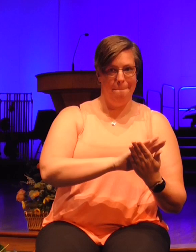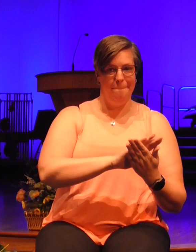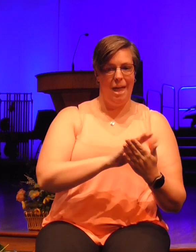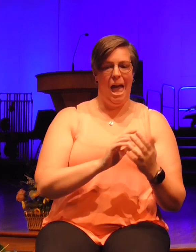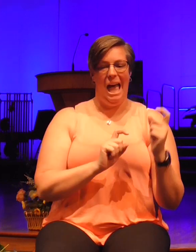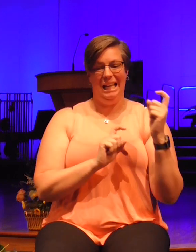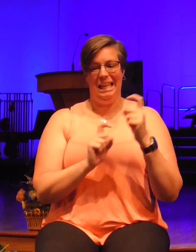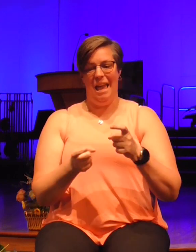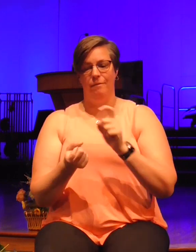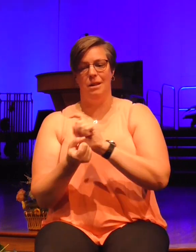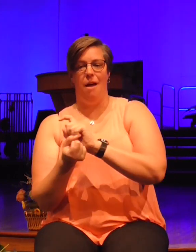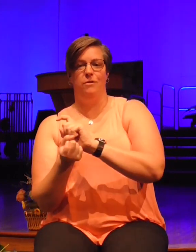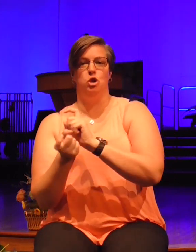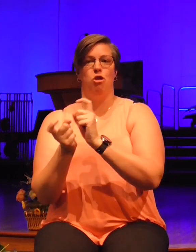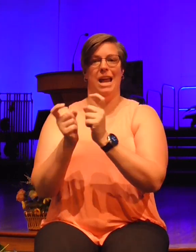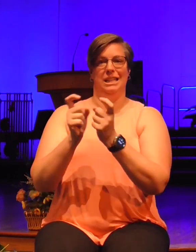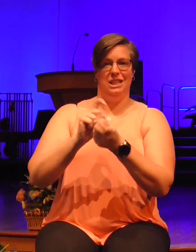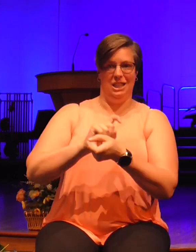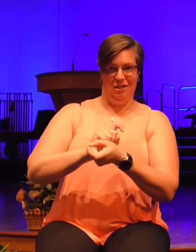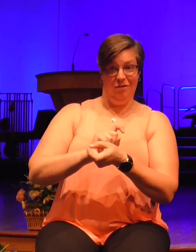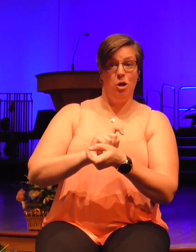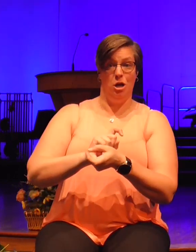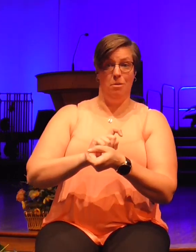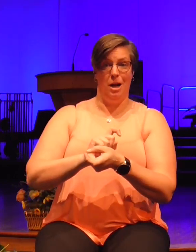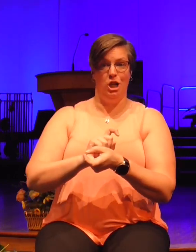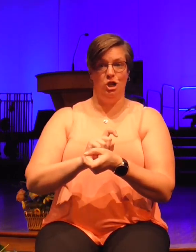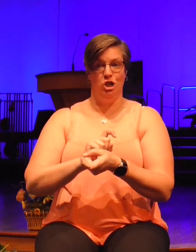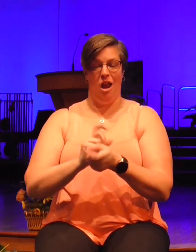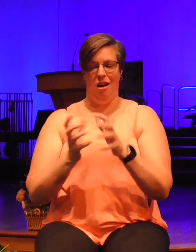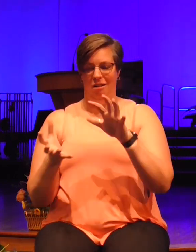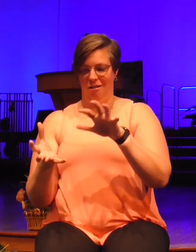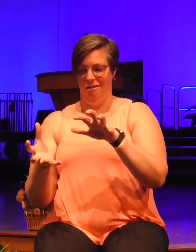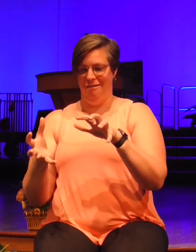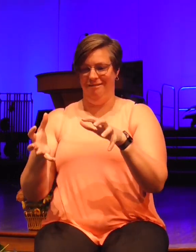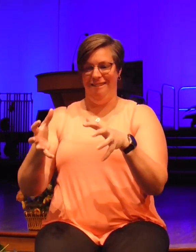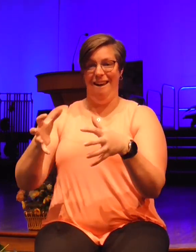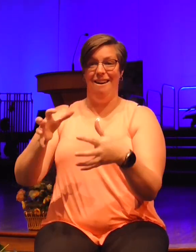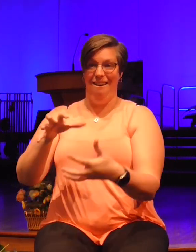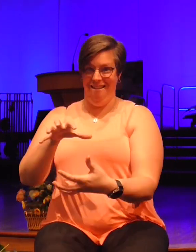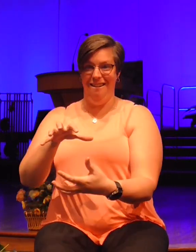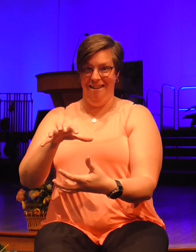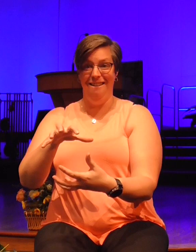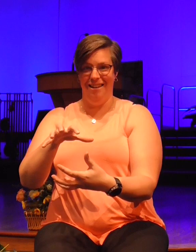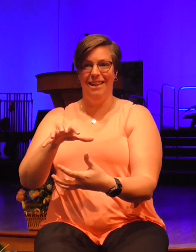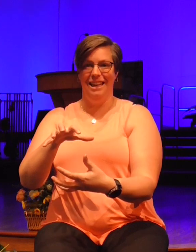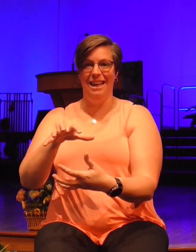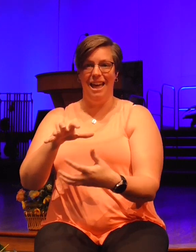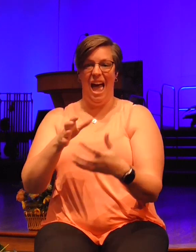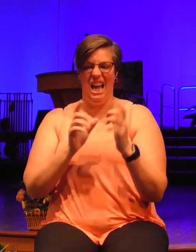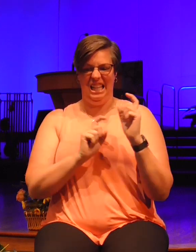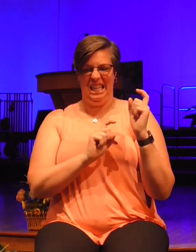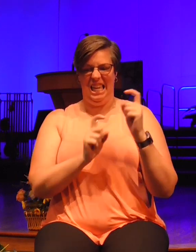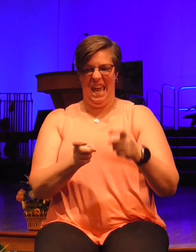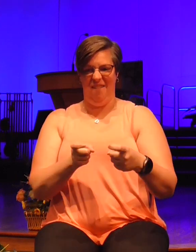of transformation. A gift of evolution. A